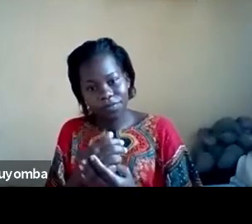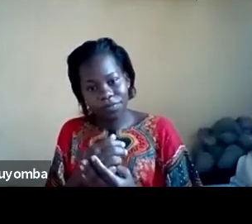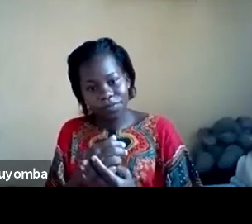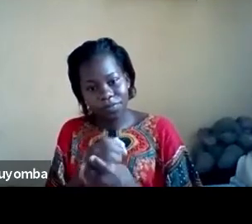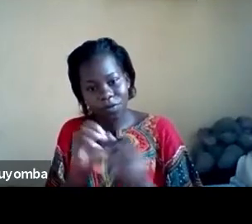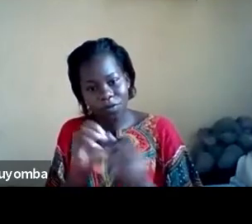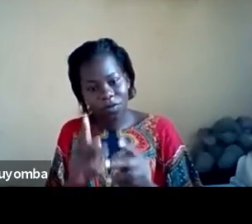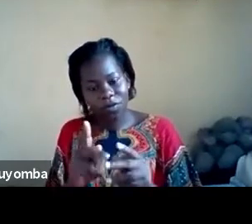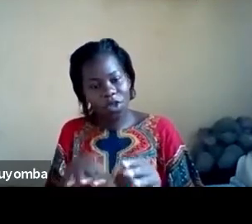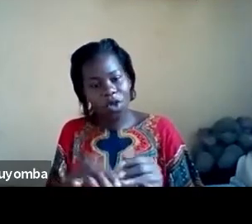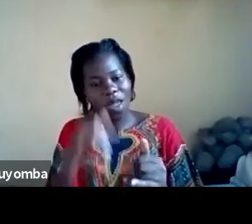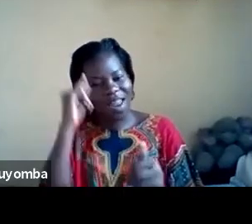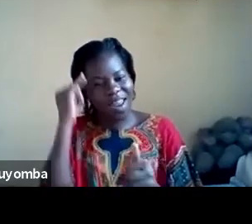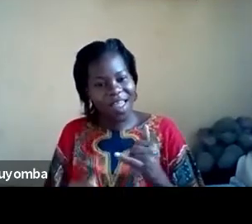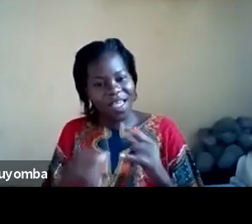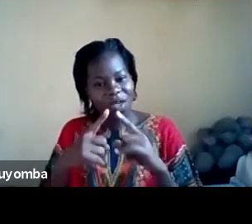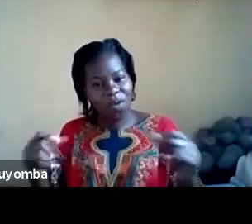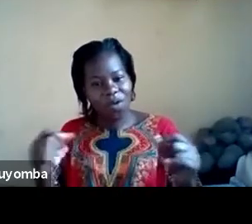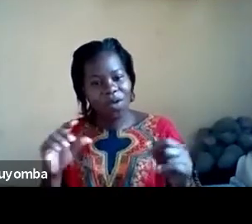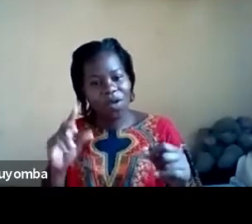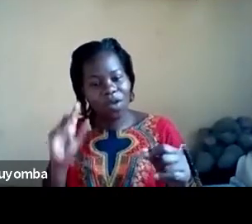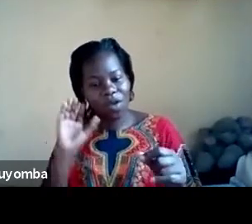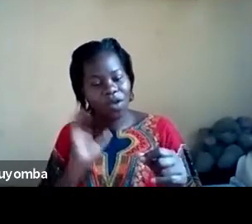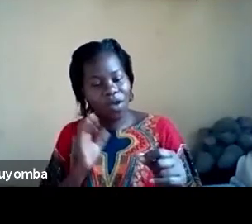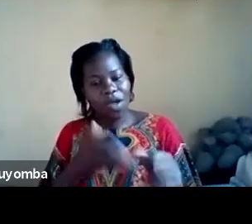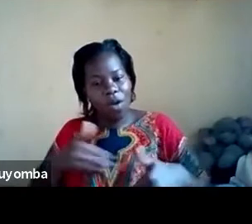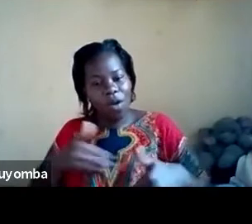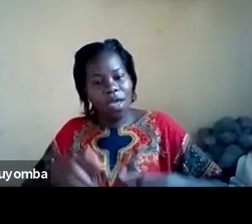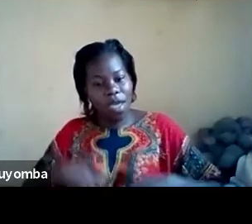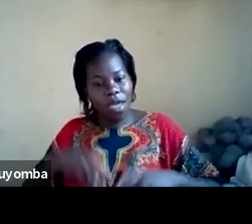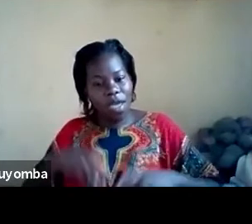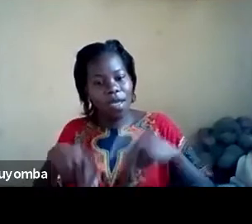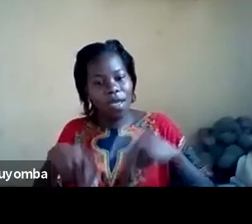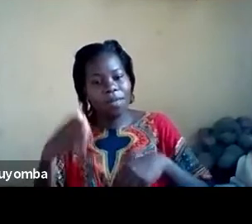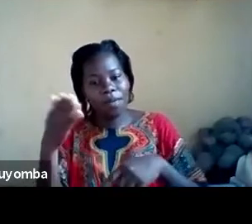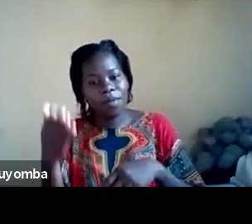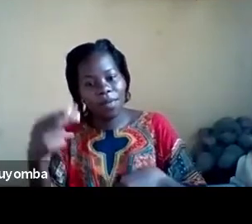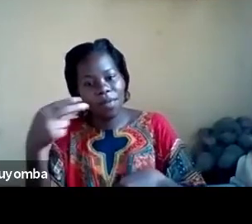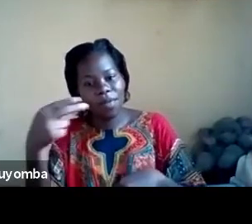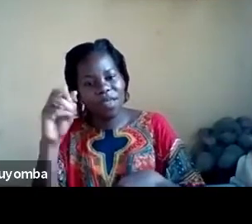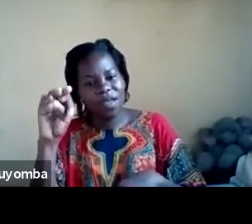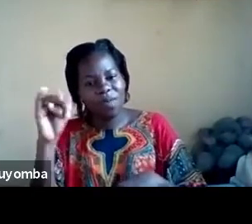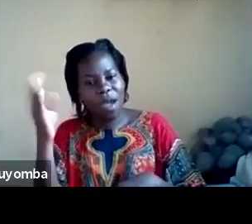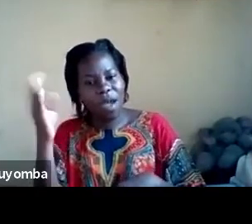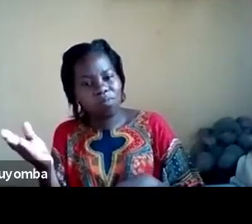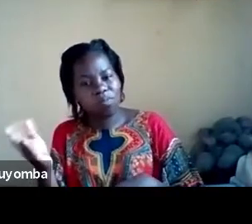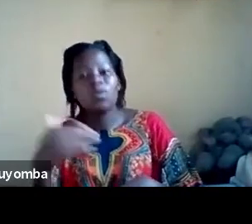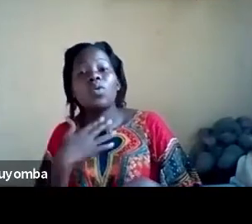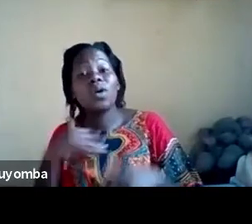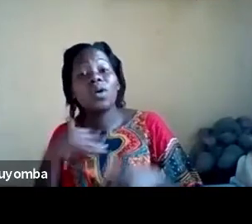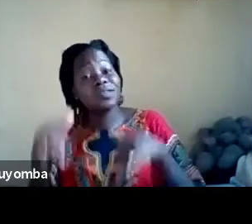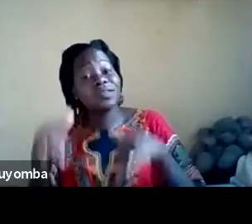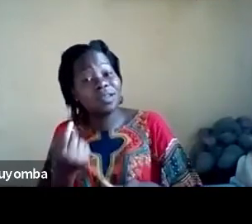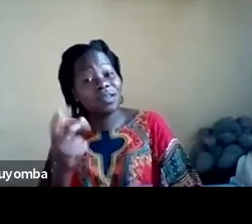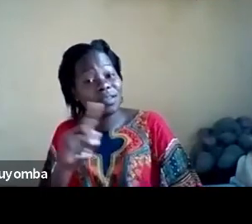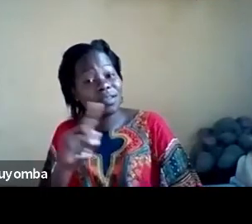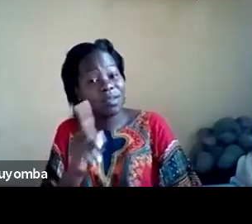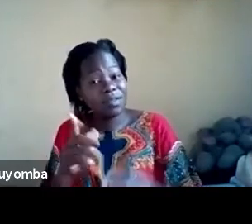words to our young people before we leave? And can I check with Naomi as well? Do you want to stay behind for a few minutes or your time is done as